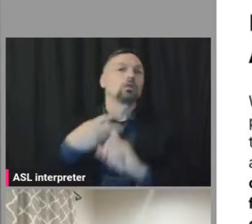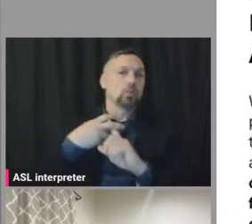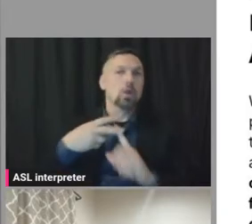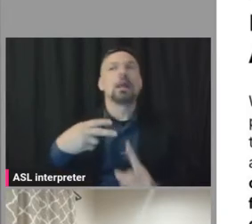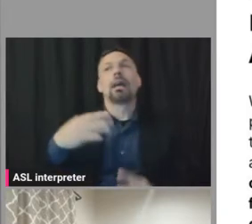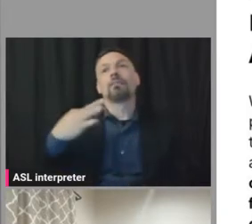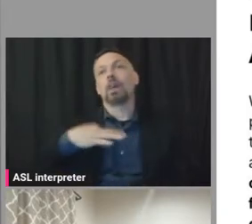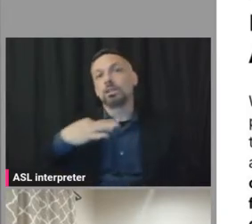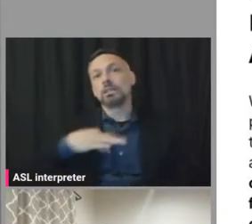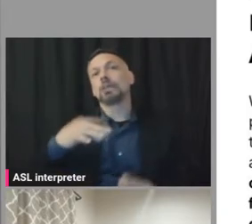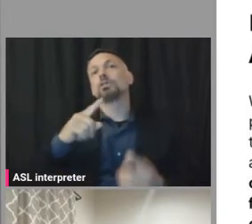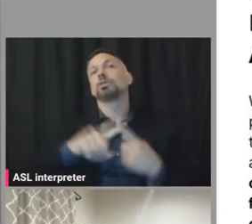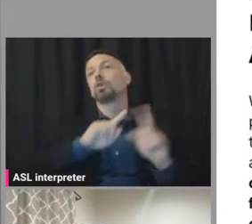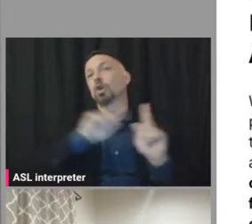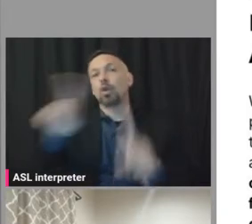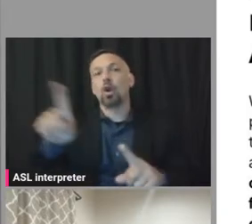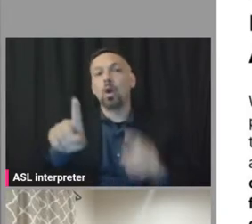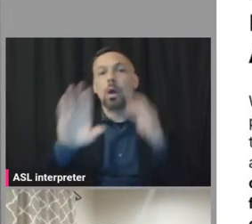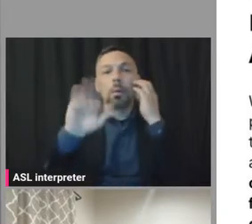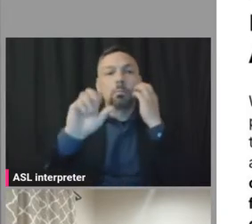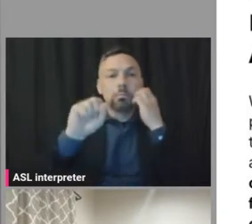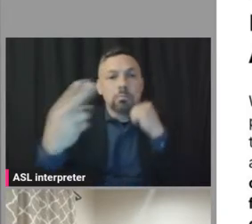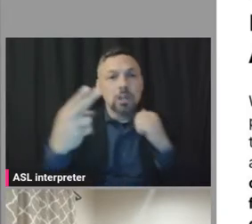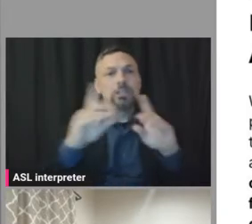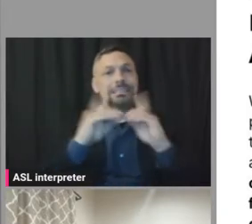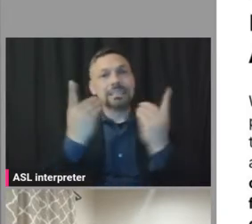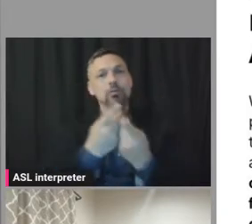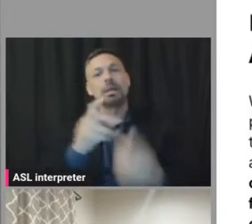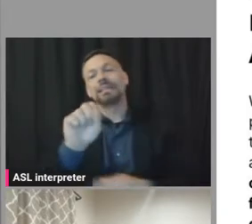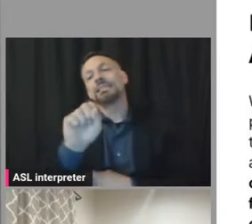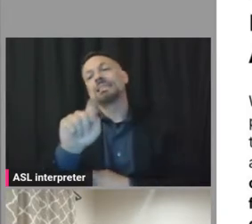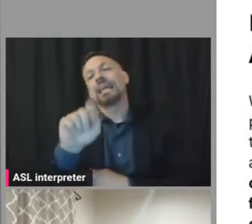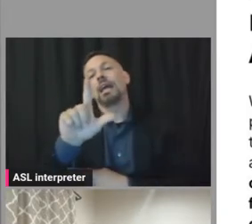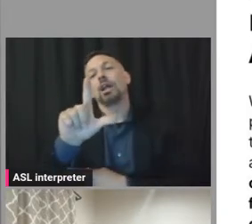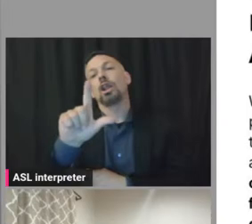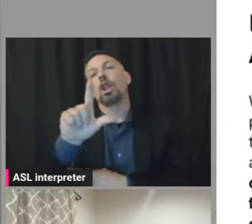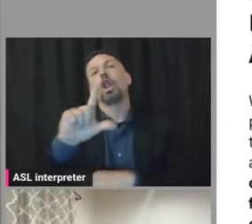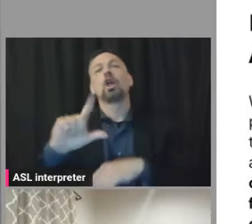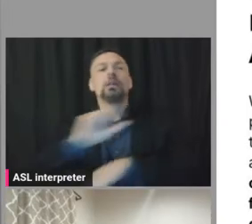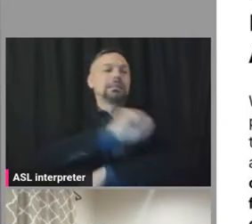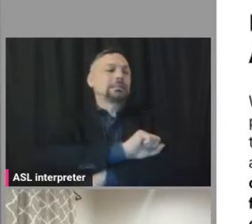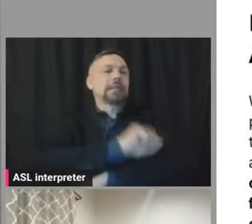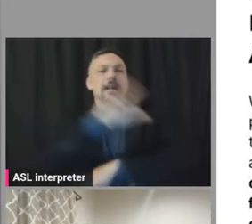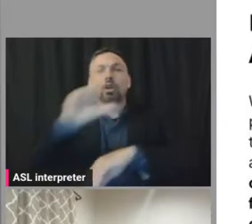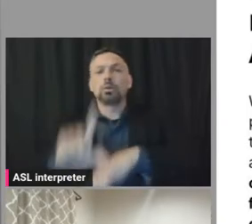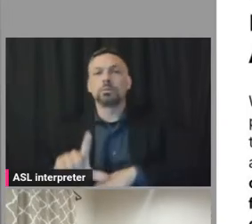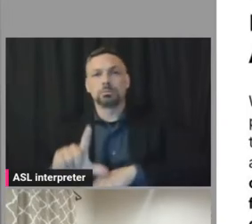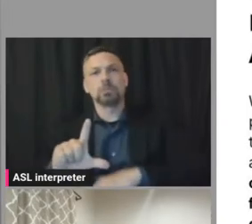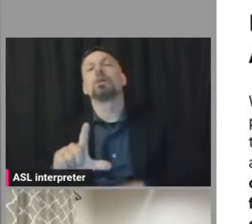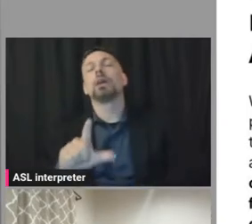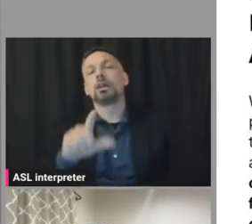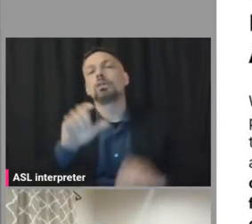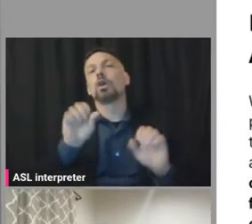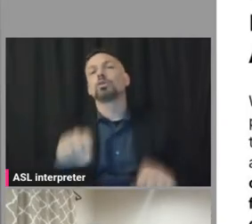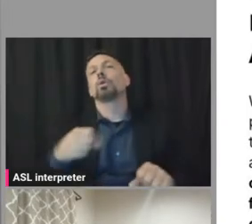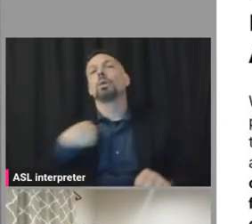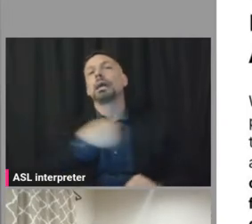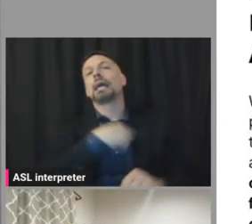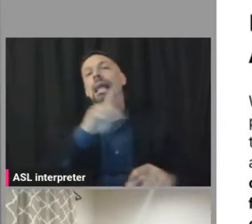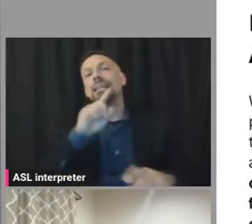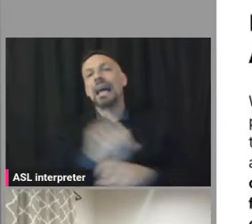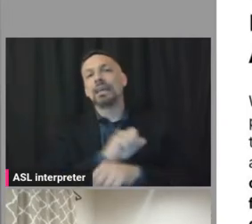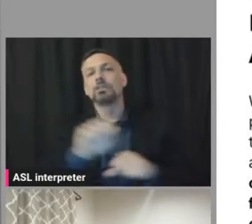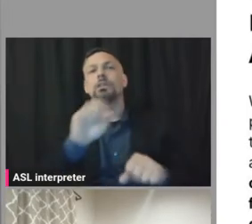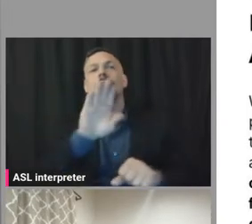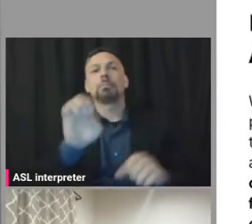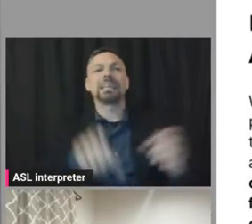to Cori Bush's district in St. Louis, Missouri, so that we can actually also be supporting